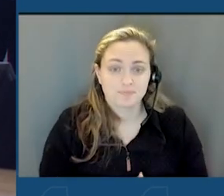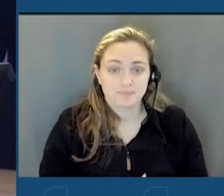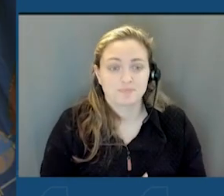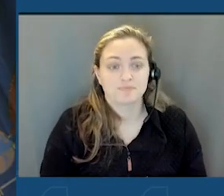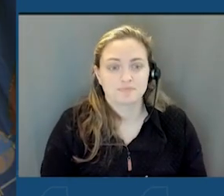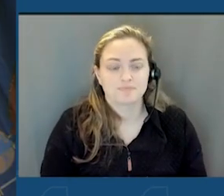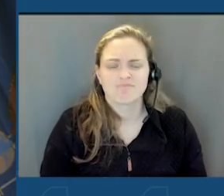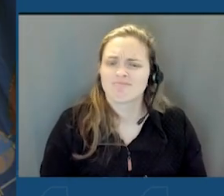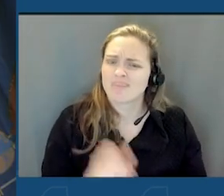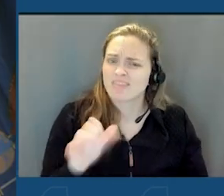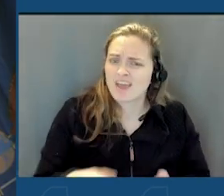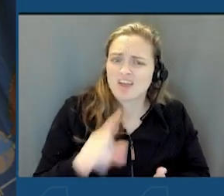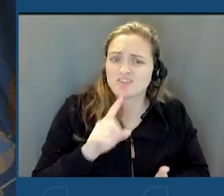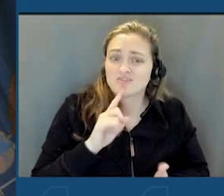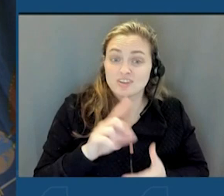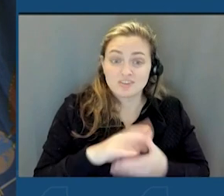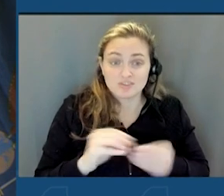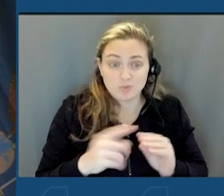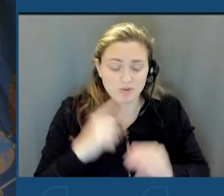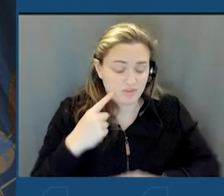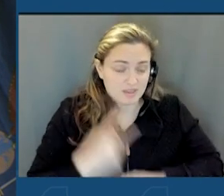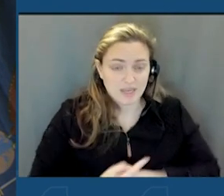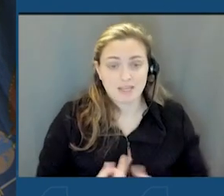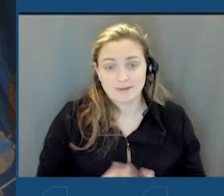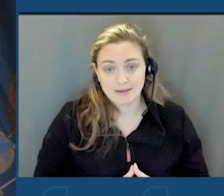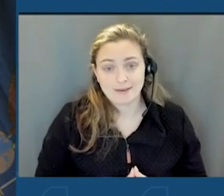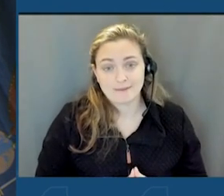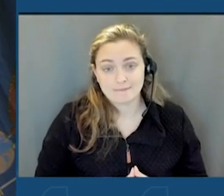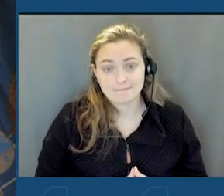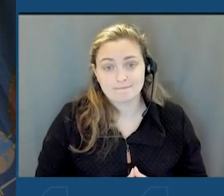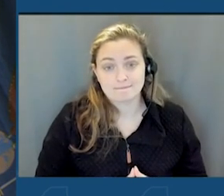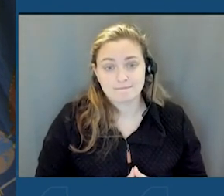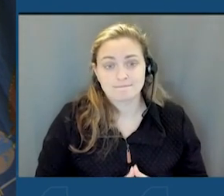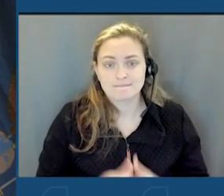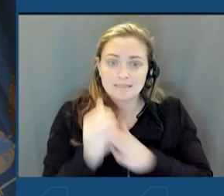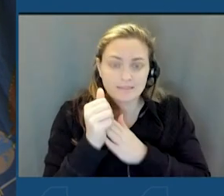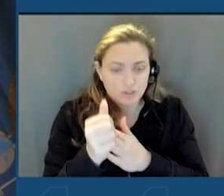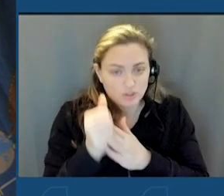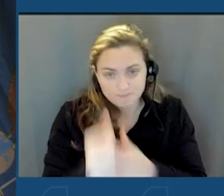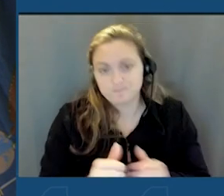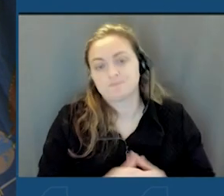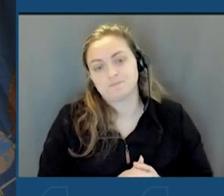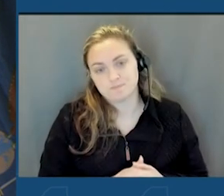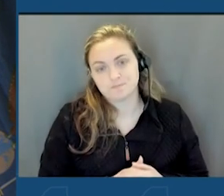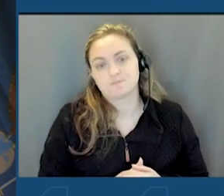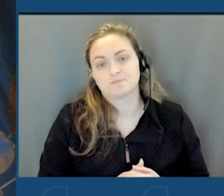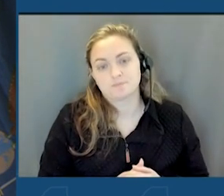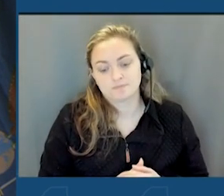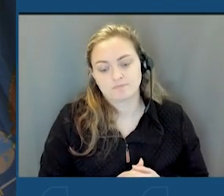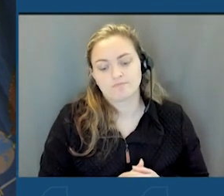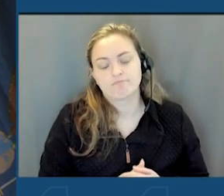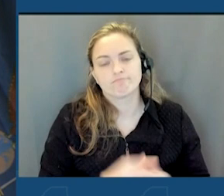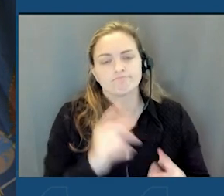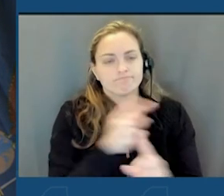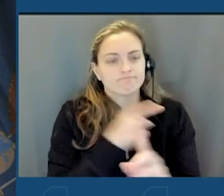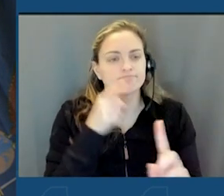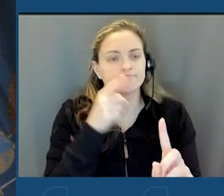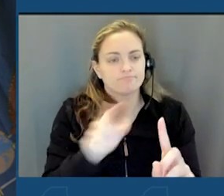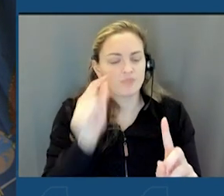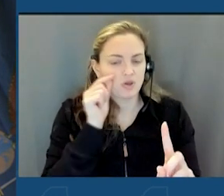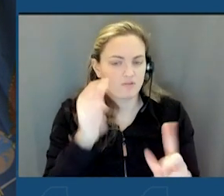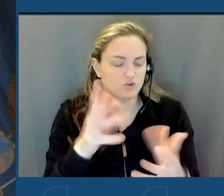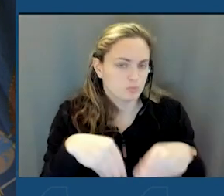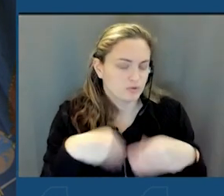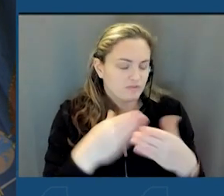And that is really the story of the day here. It is leadership. And that is what the governor is